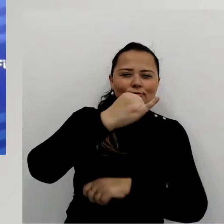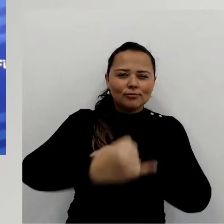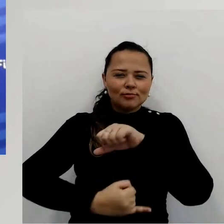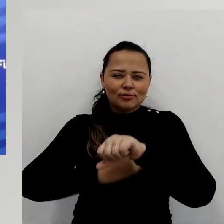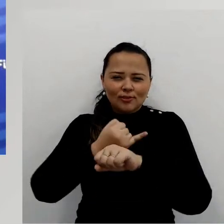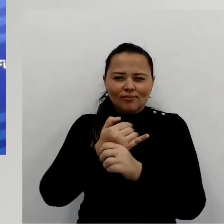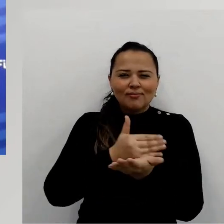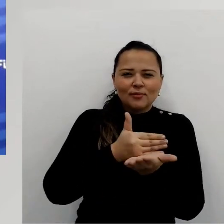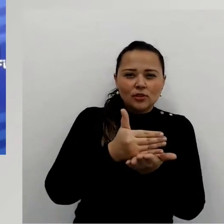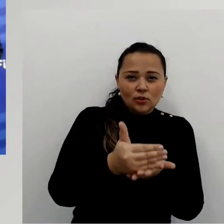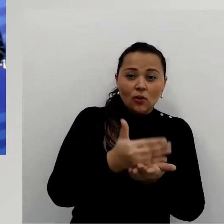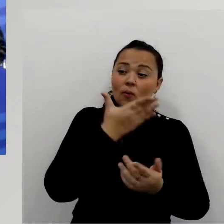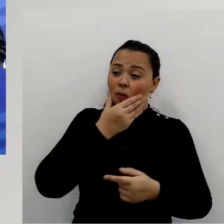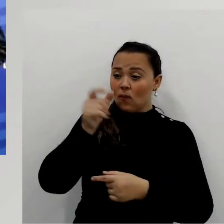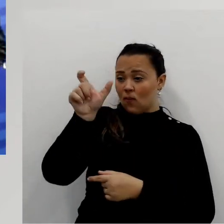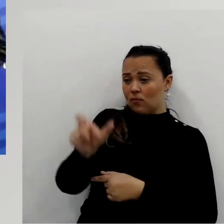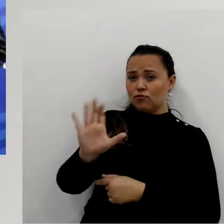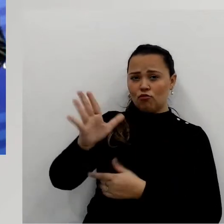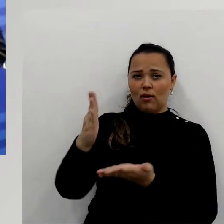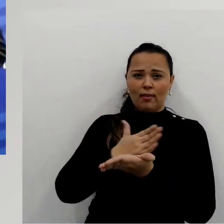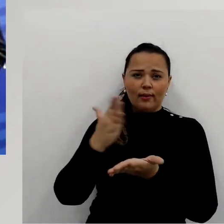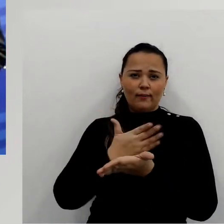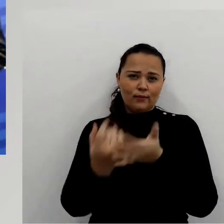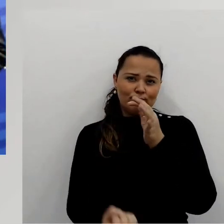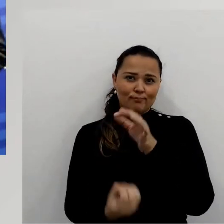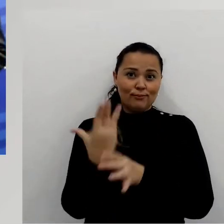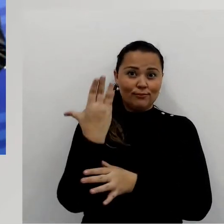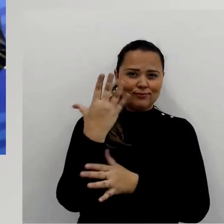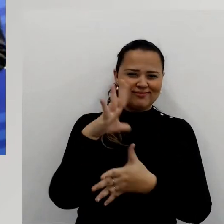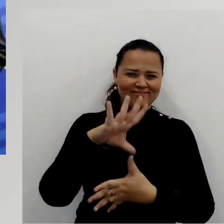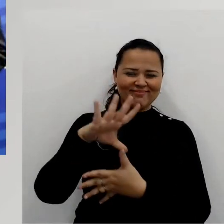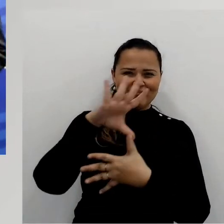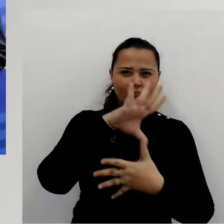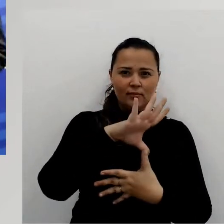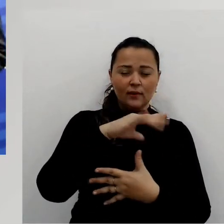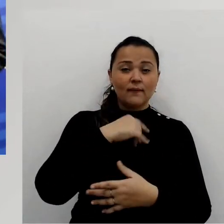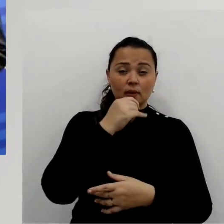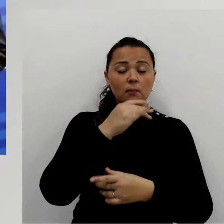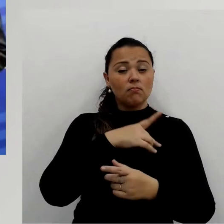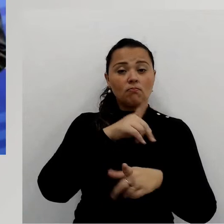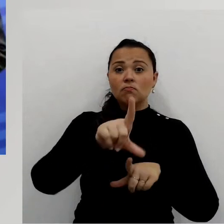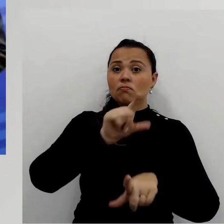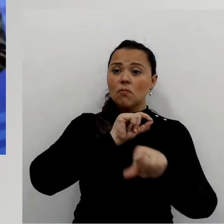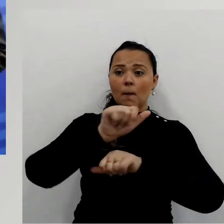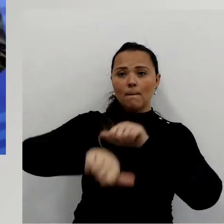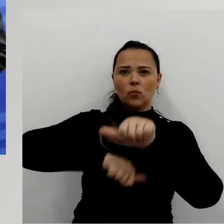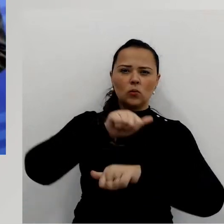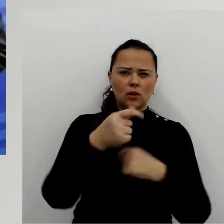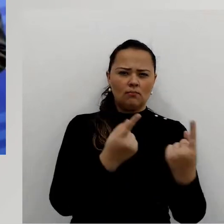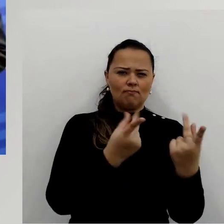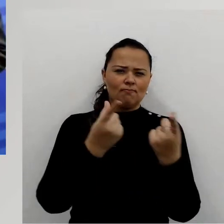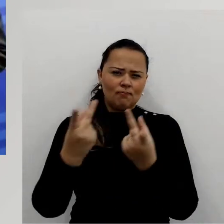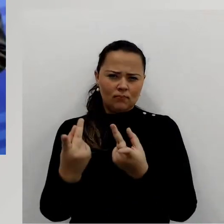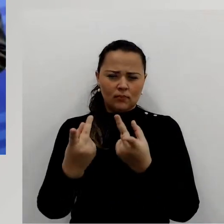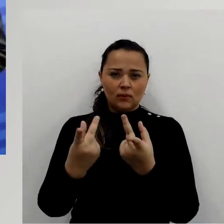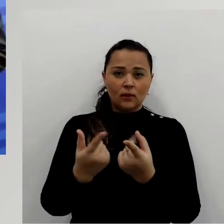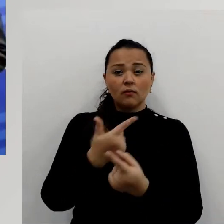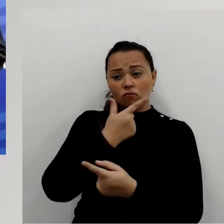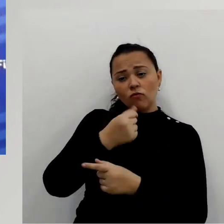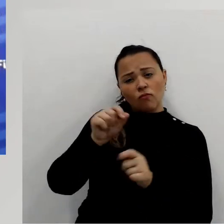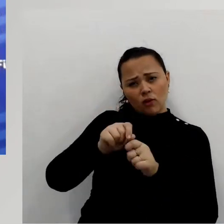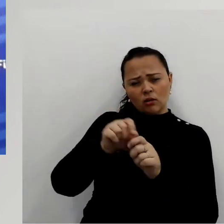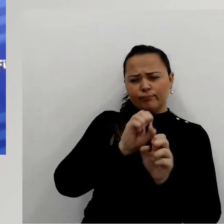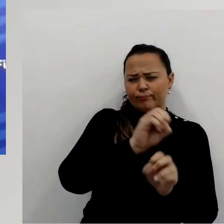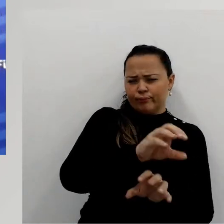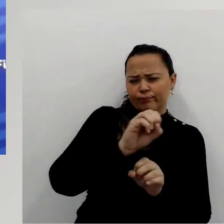starting, he created the book factory in Latin America, changing the market. He's also had